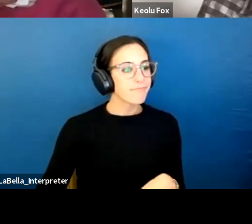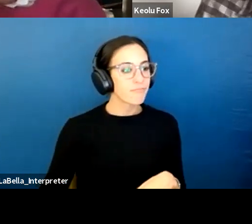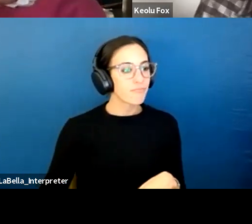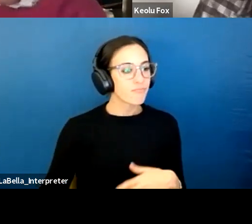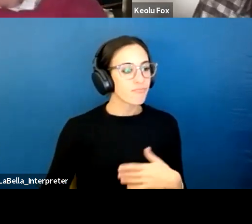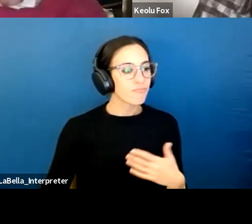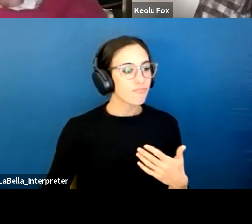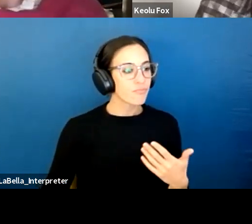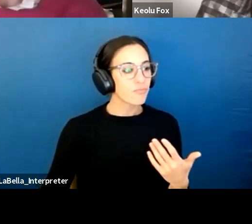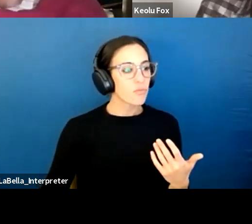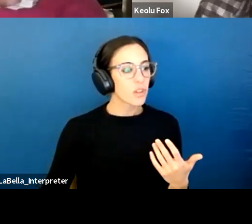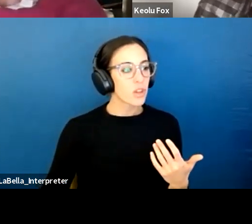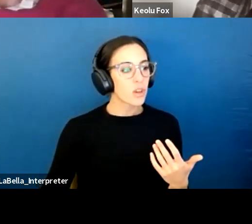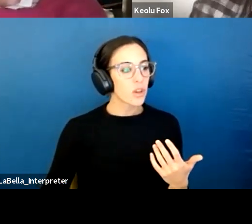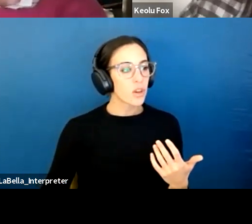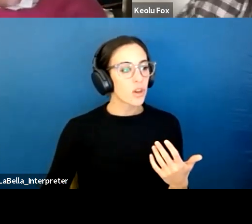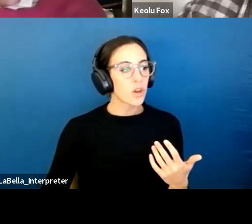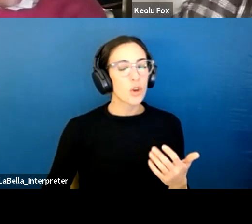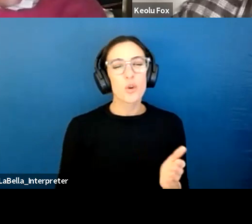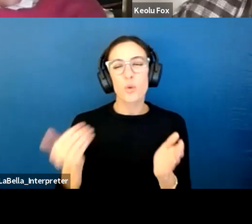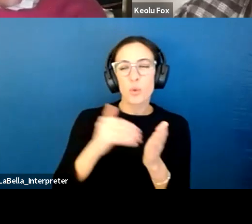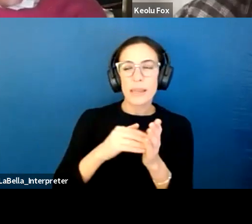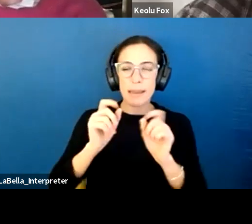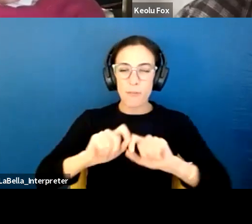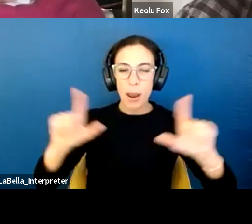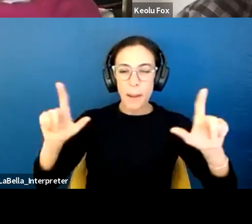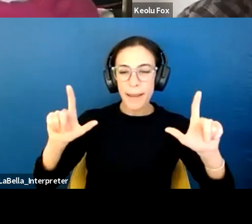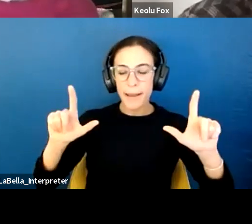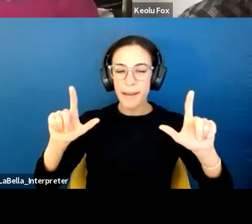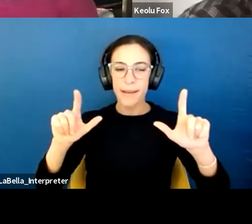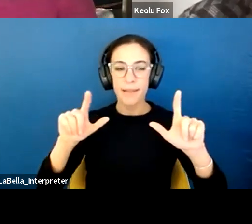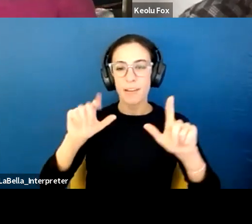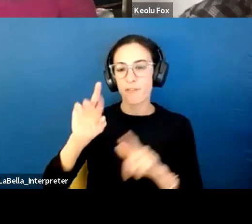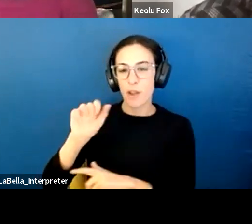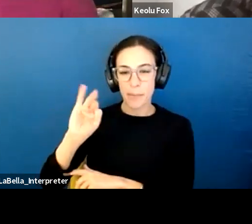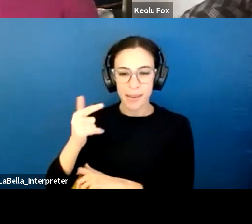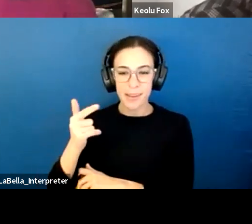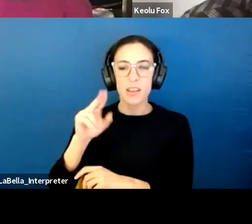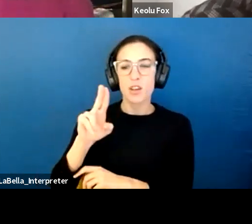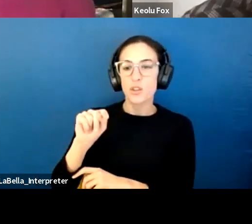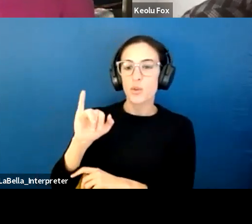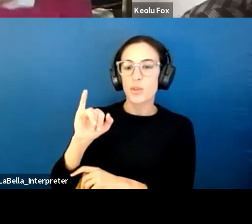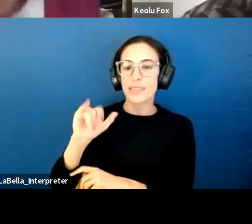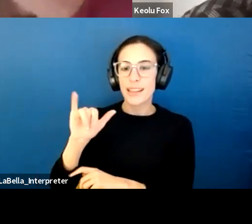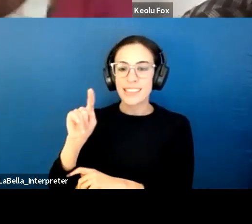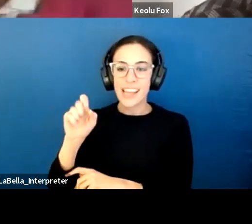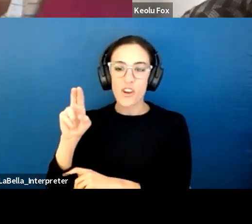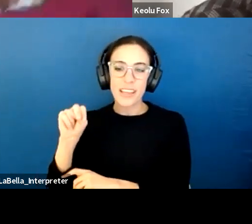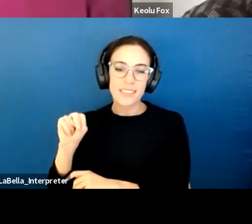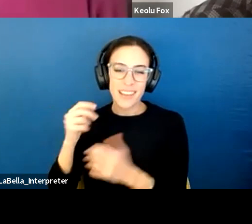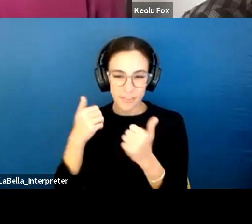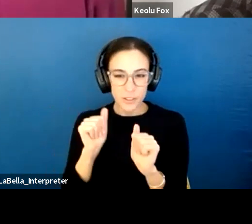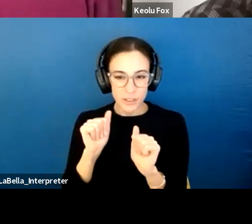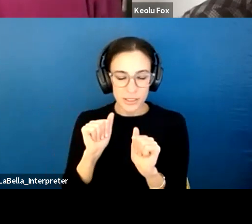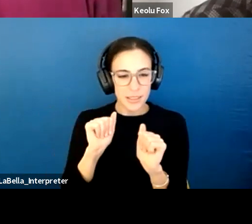reframing utilitarian ethics, right? Sort of creating a relational model